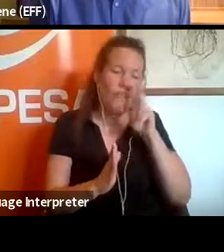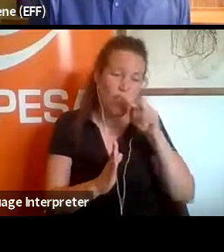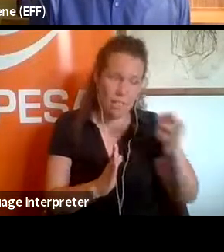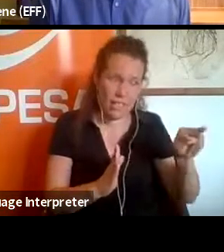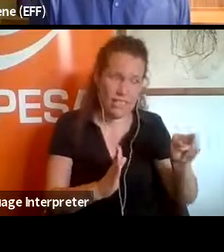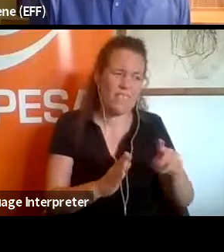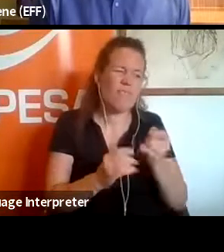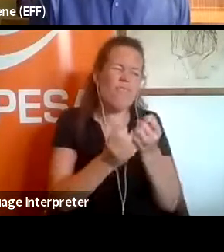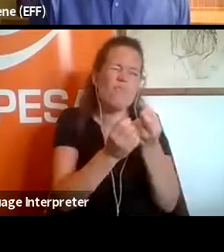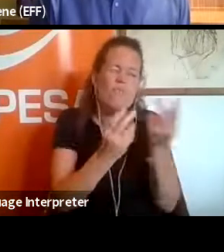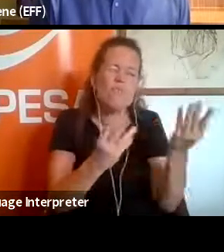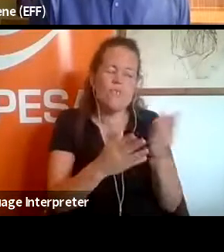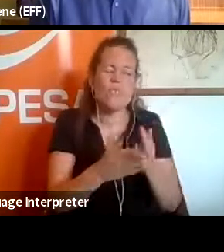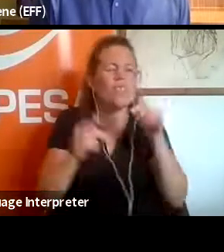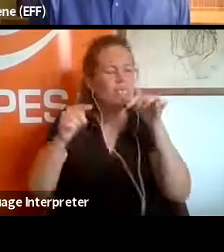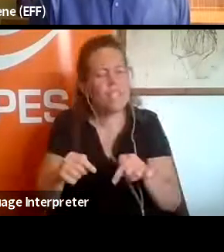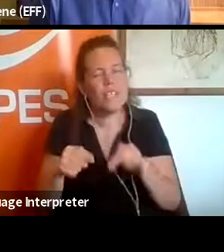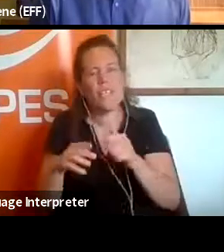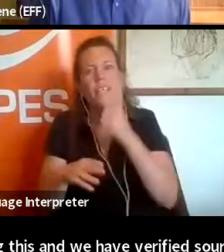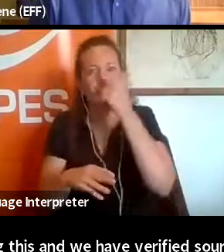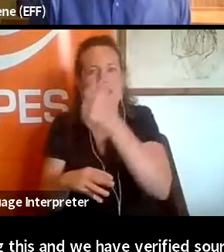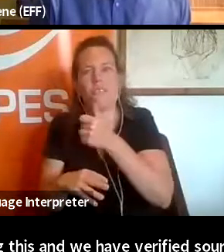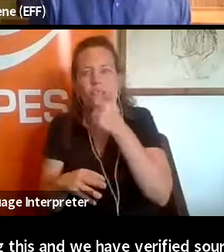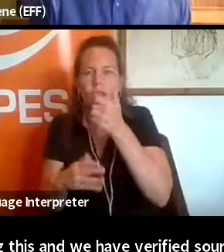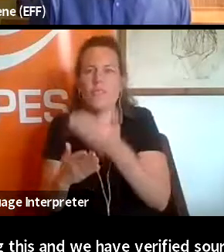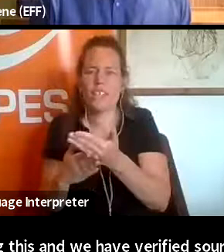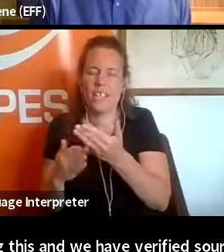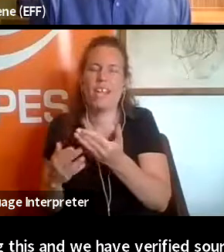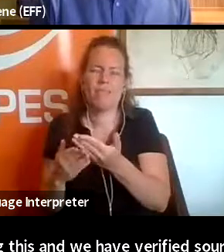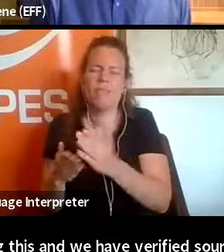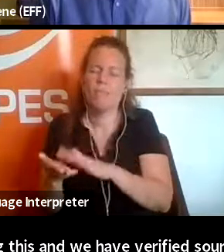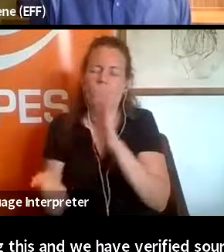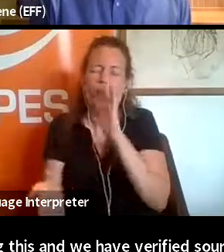news, especially in Africa. I think there was,